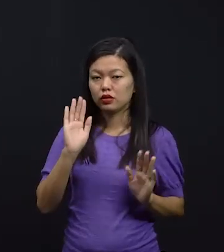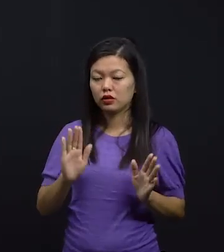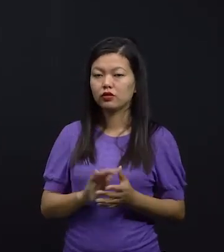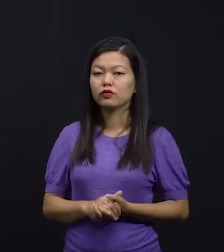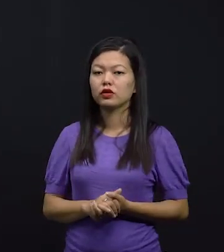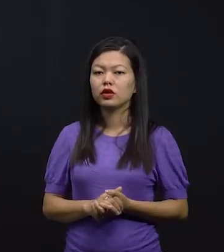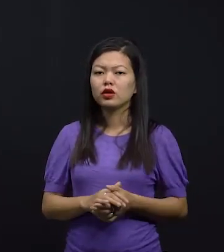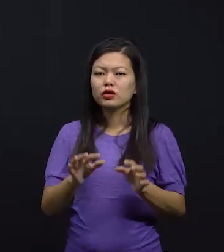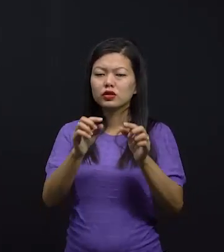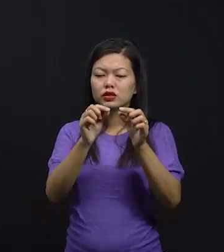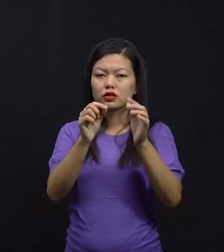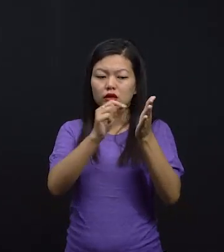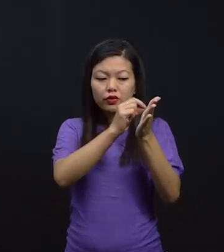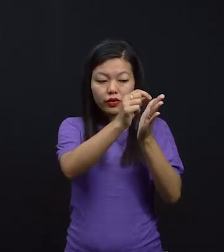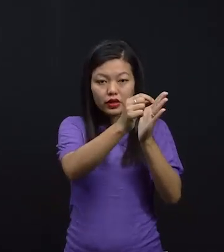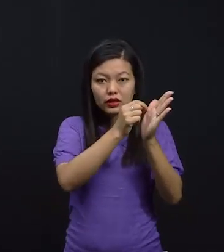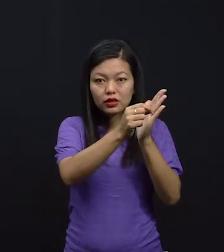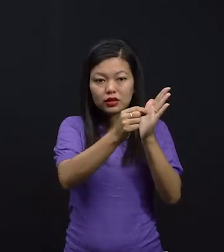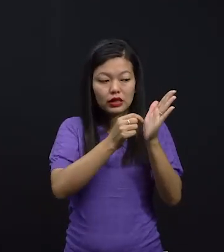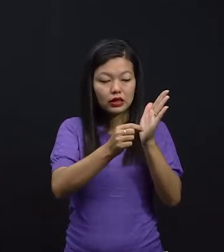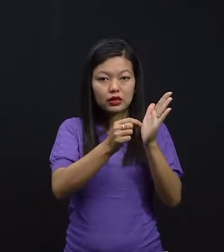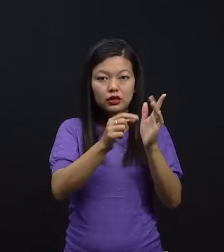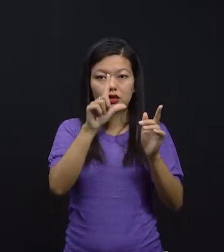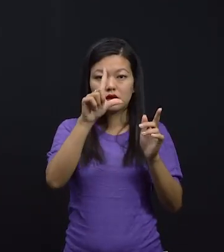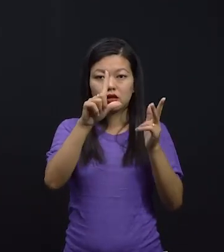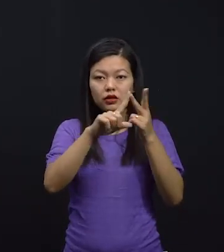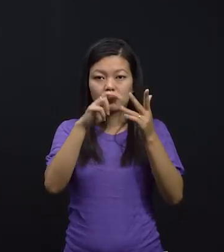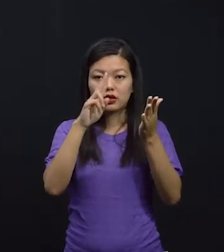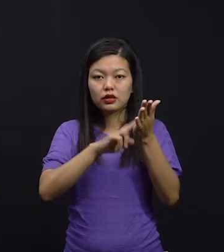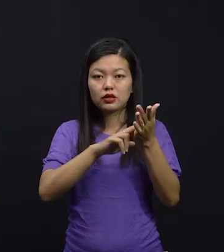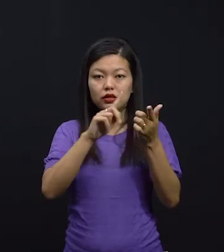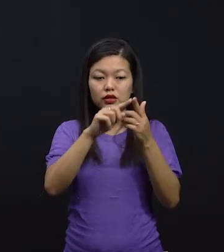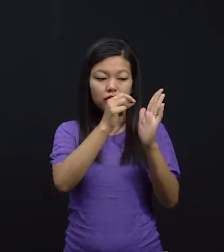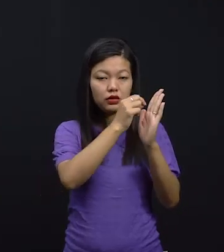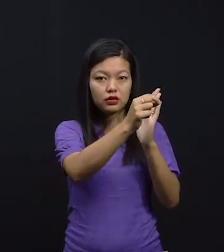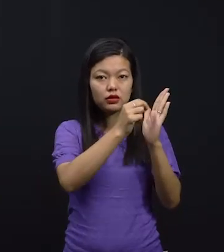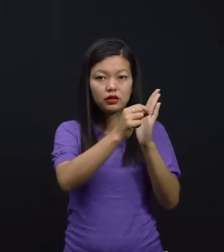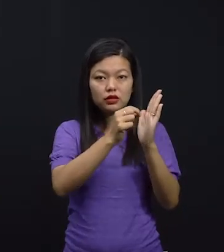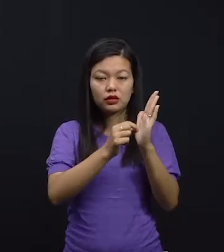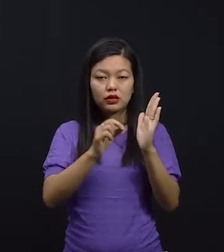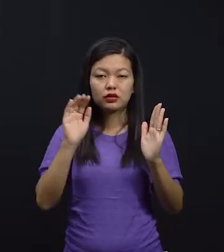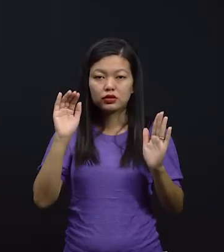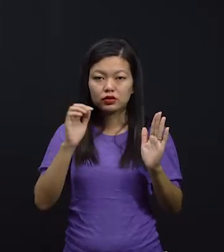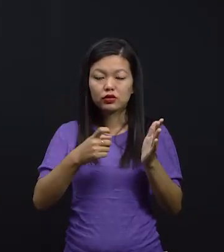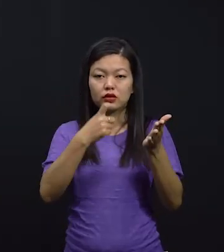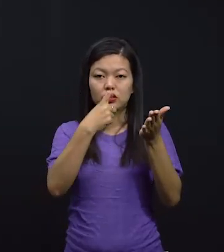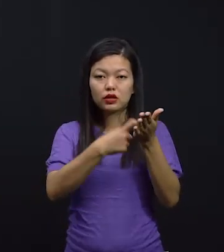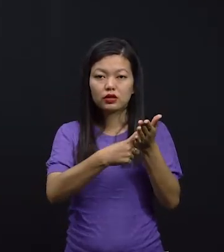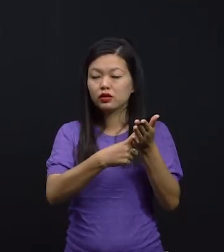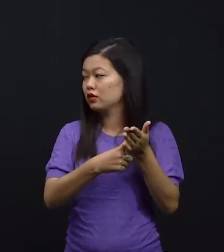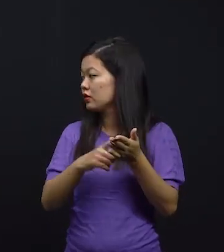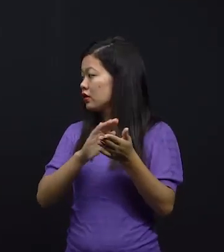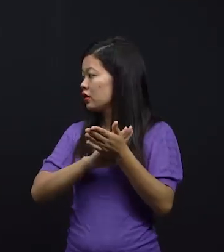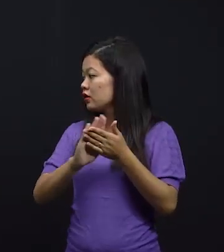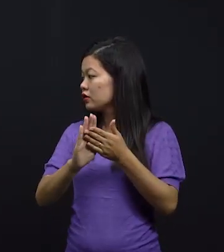you will find that the alliterations used by him without altering the quality of the poem. And this